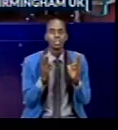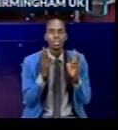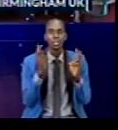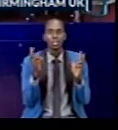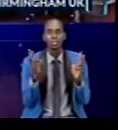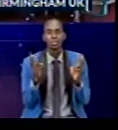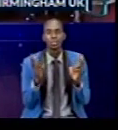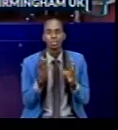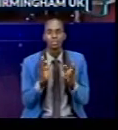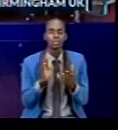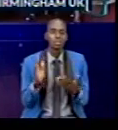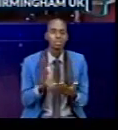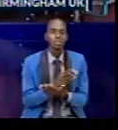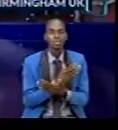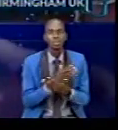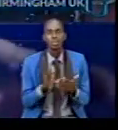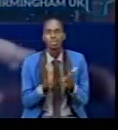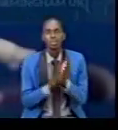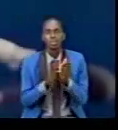Sing hallelujah.